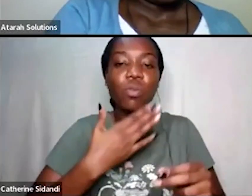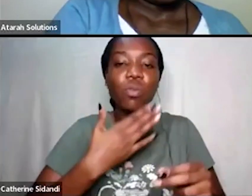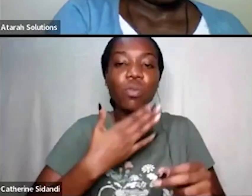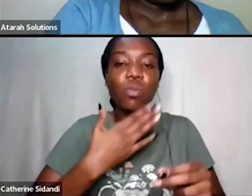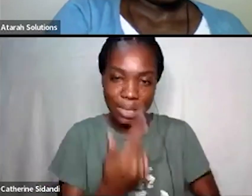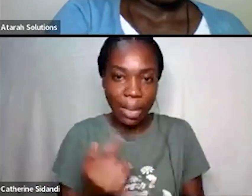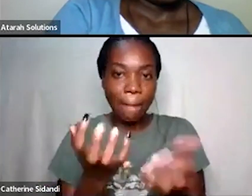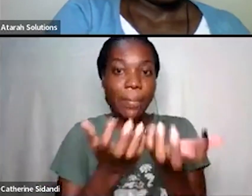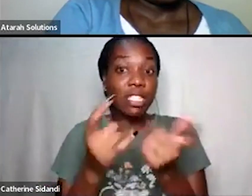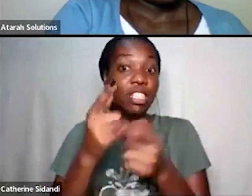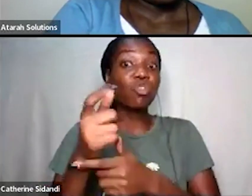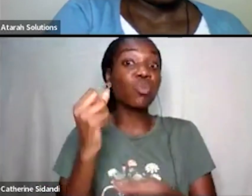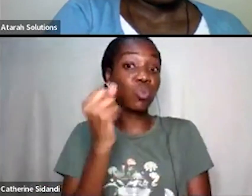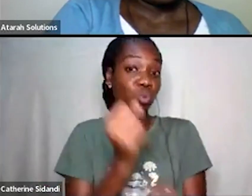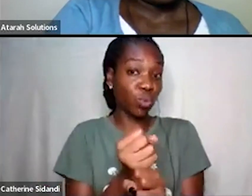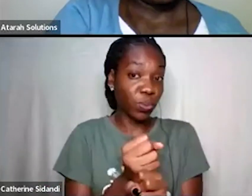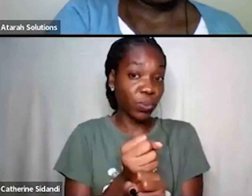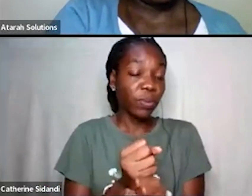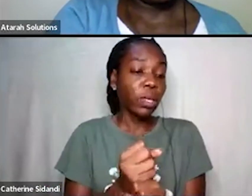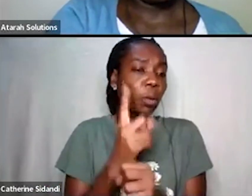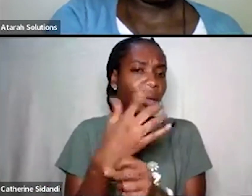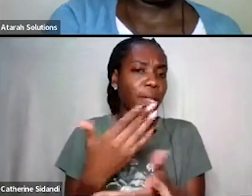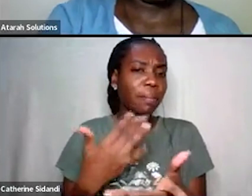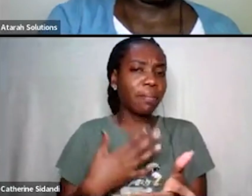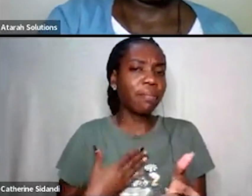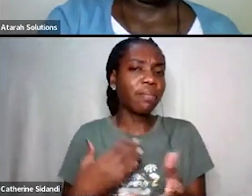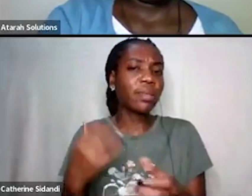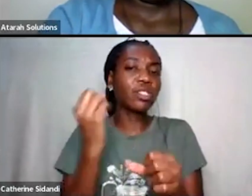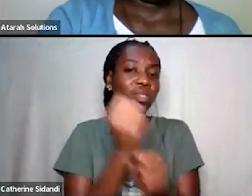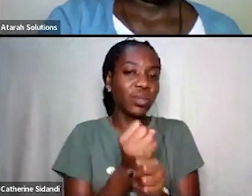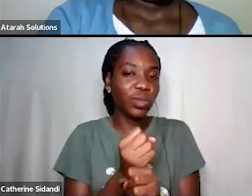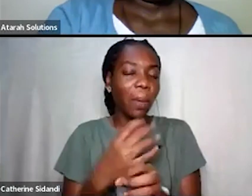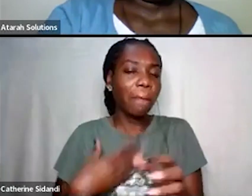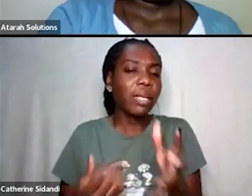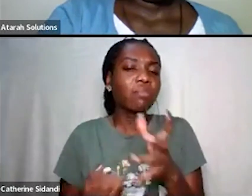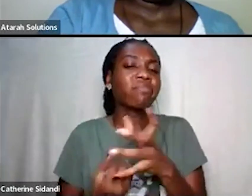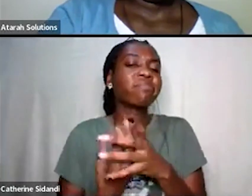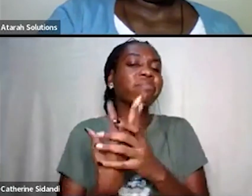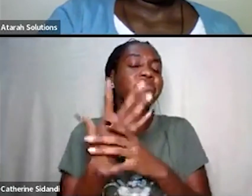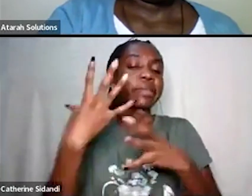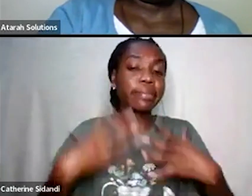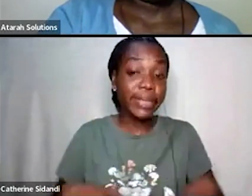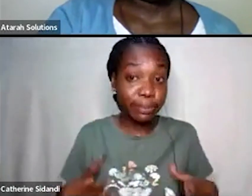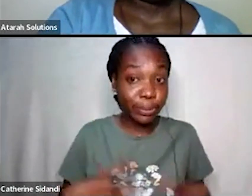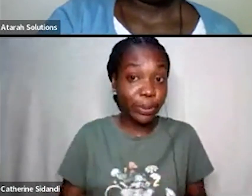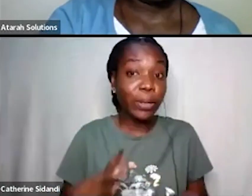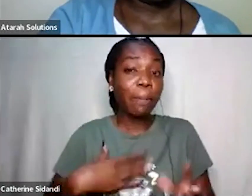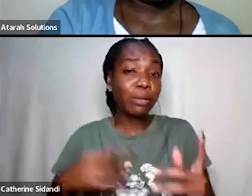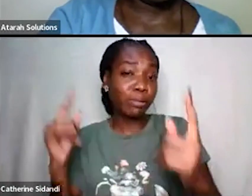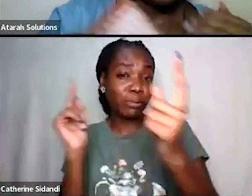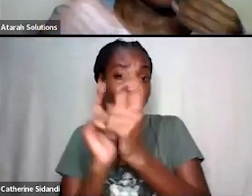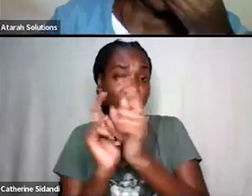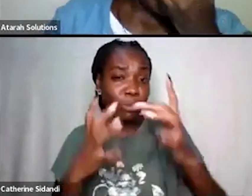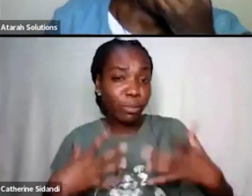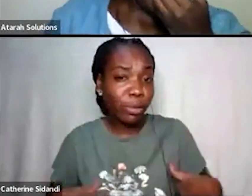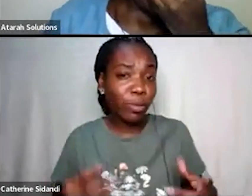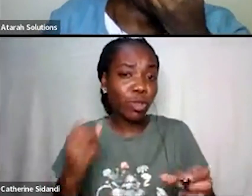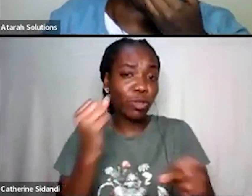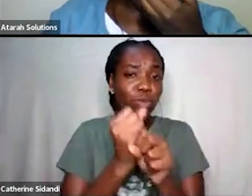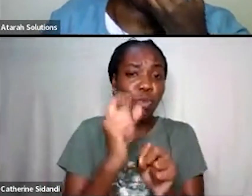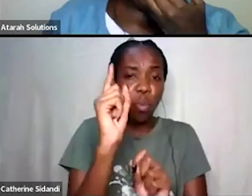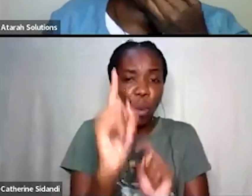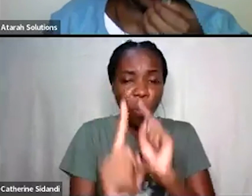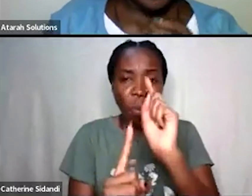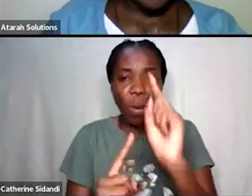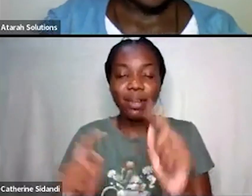I do, one thing I do is that I grow people. I coach people. I do one-on-one trainings